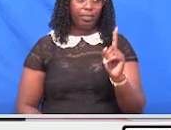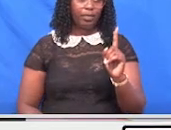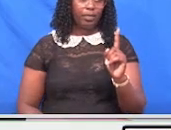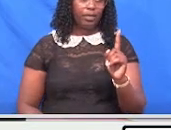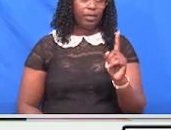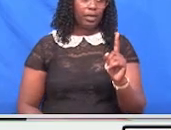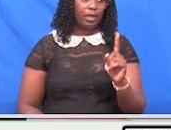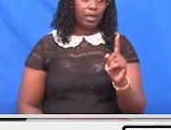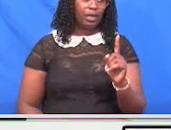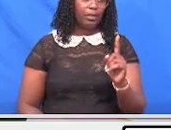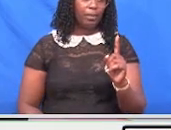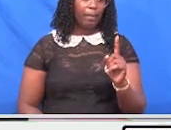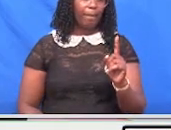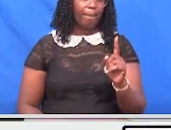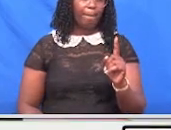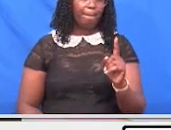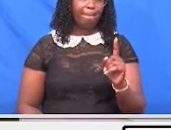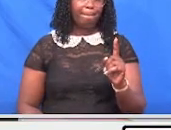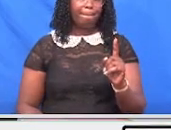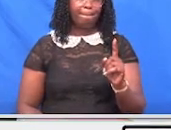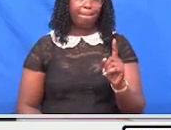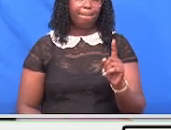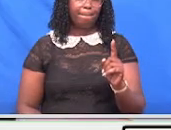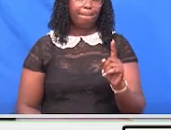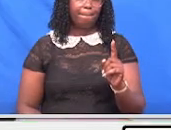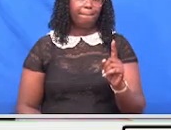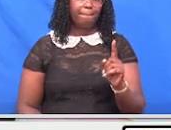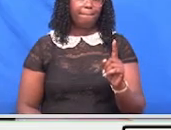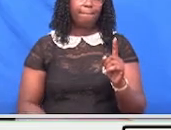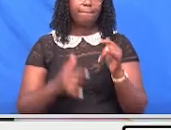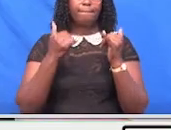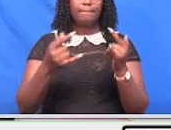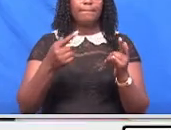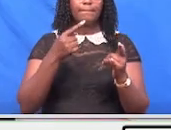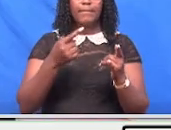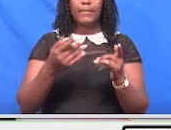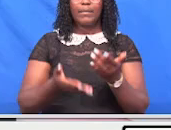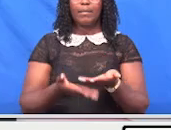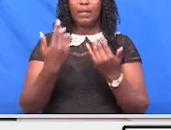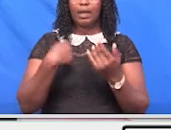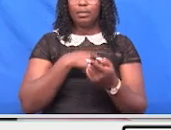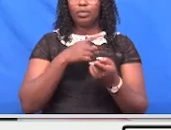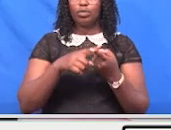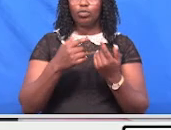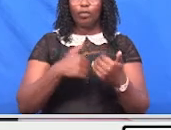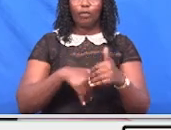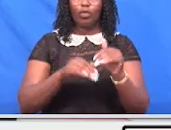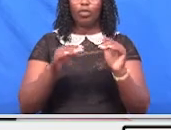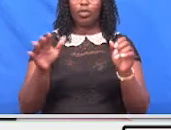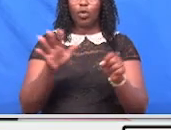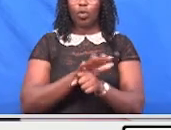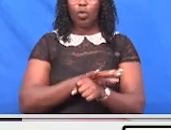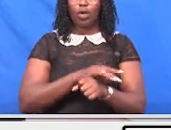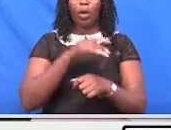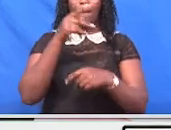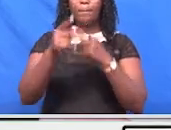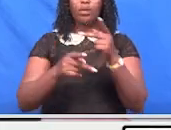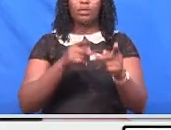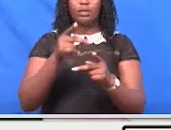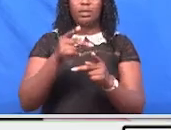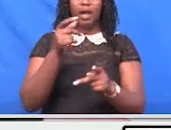kindly help us. Yes, could kindly help us bit by bit in the whole process of just